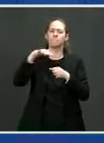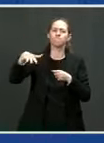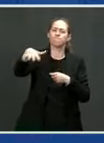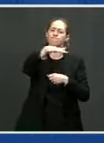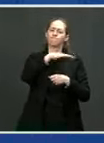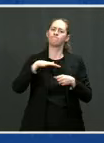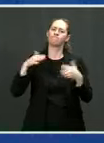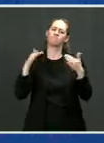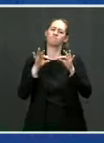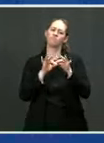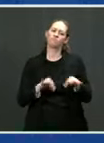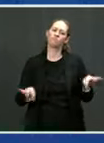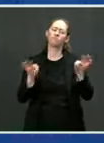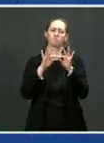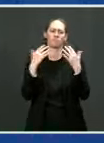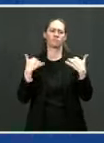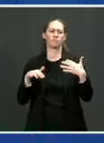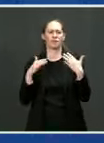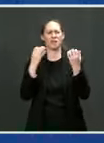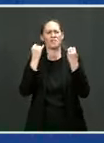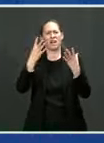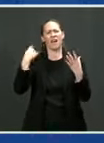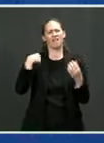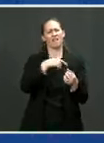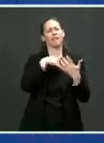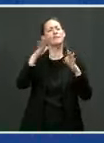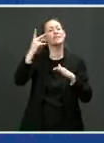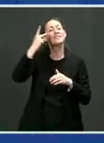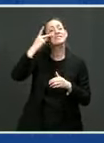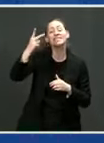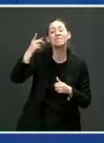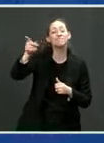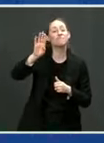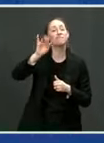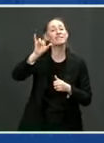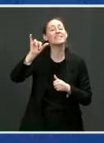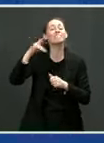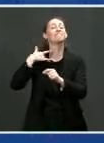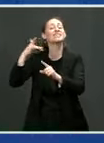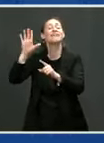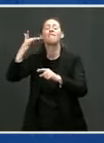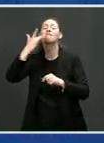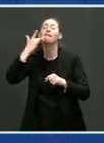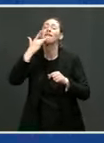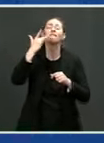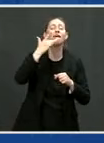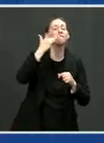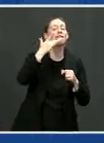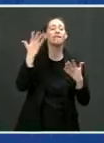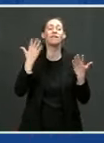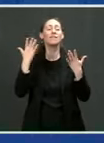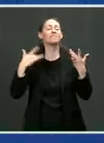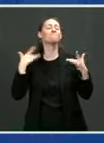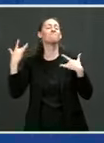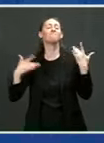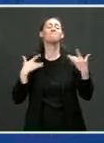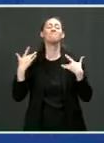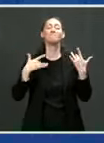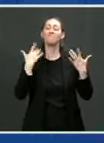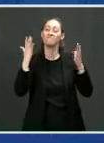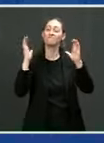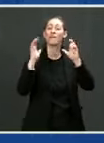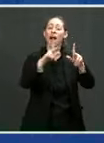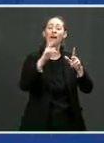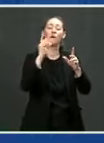Many of us have heard Billy's friends talk about his favorite part of the day was returning home from work to see his children's faces light up with